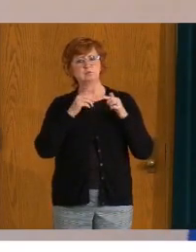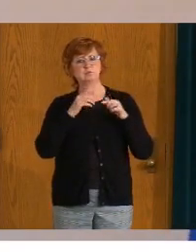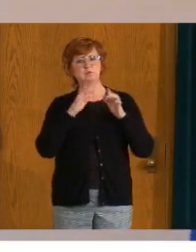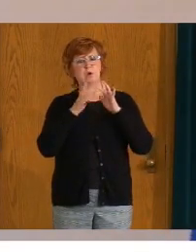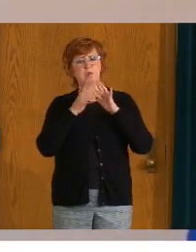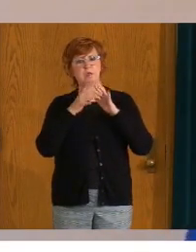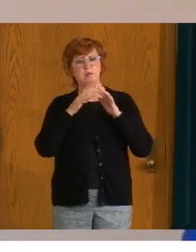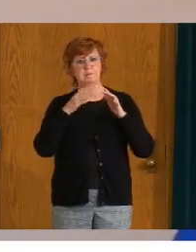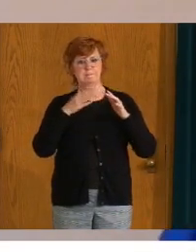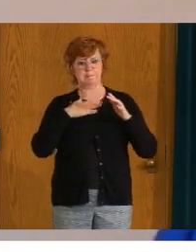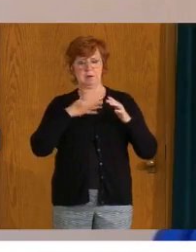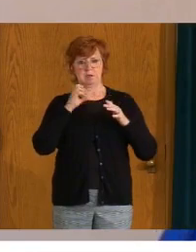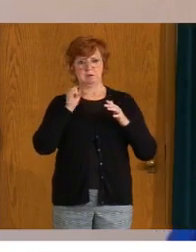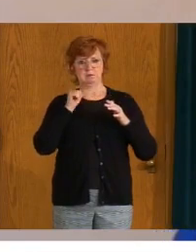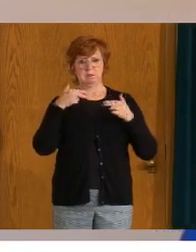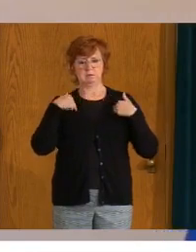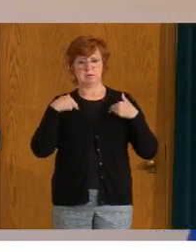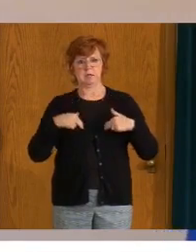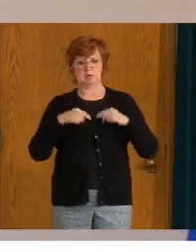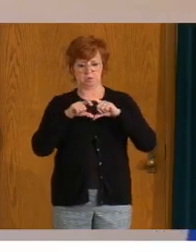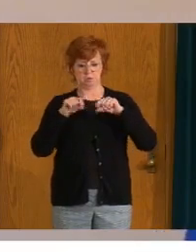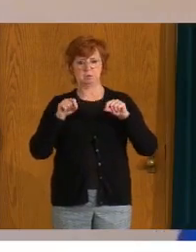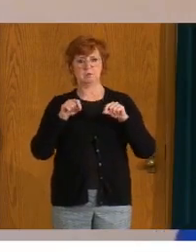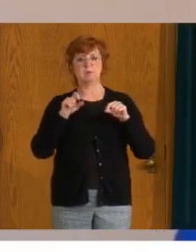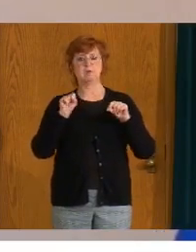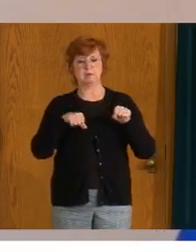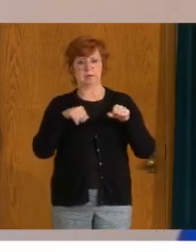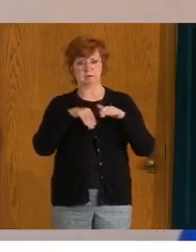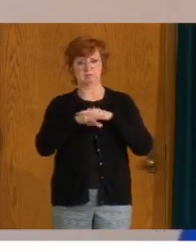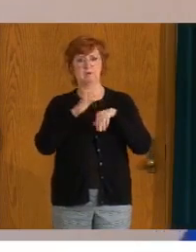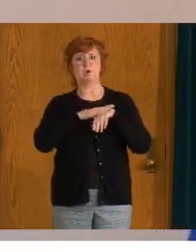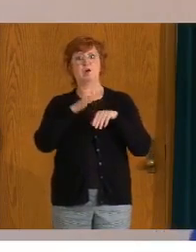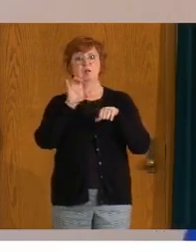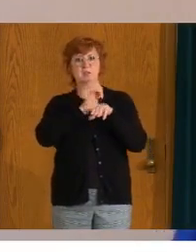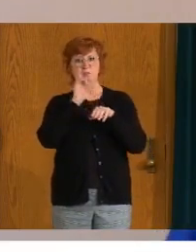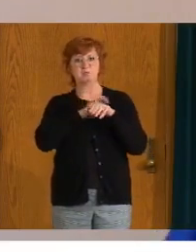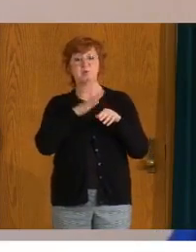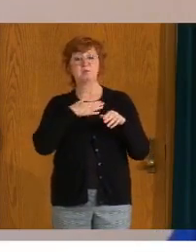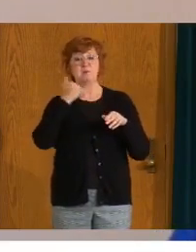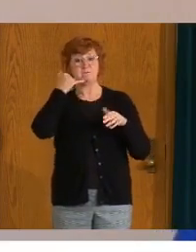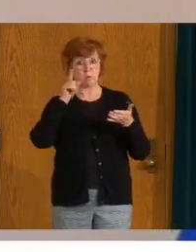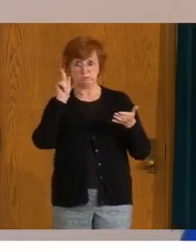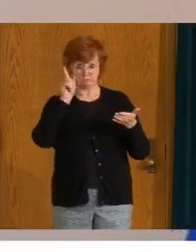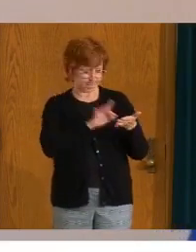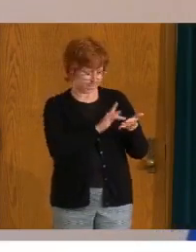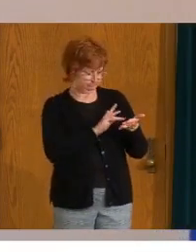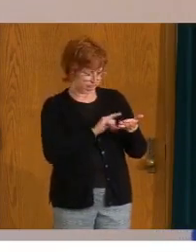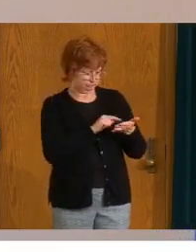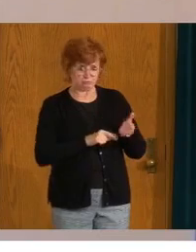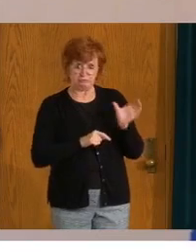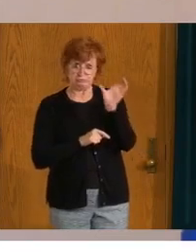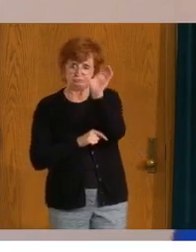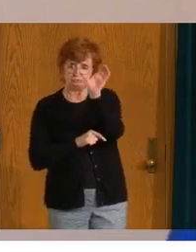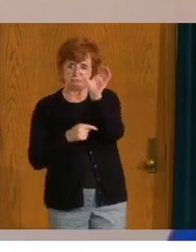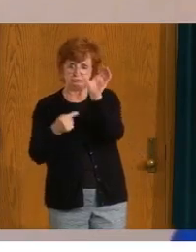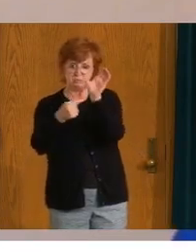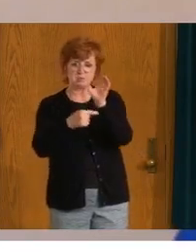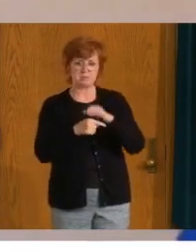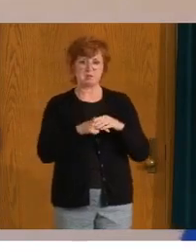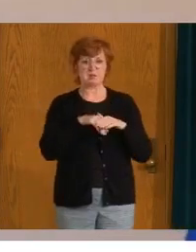to identify for any individual that they've received 1 or 2 doses of the vaccine, because they would have an electronic health record they can carry with them anywhere in the